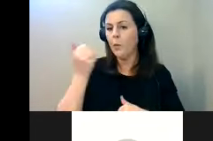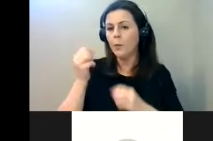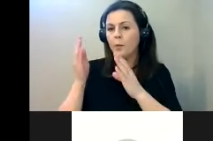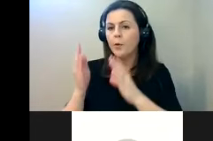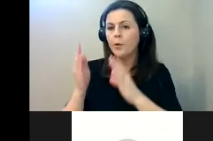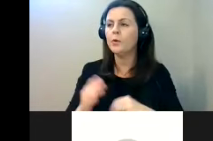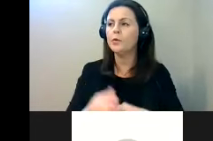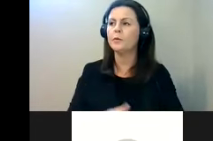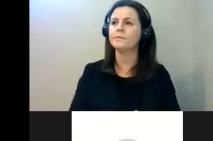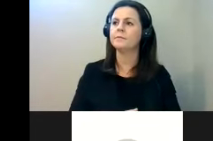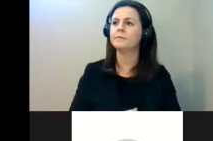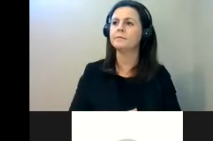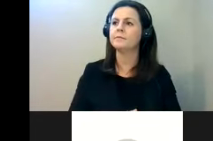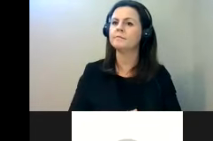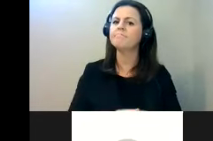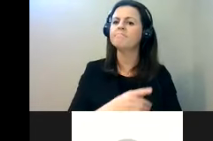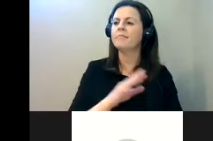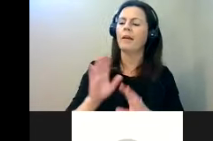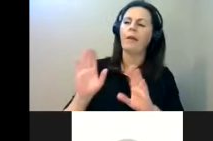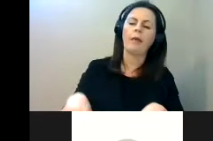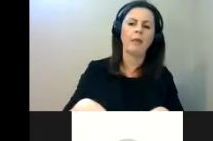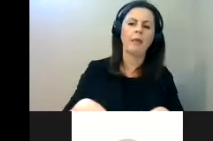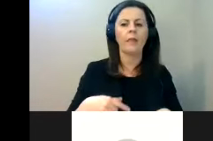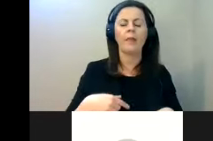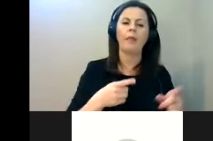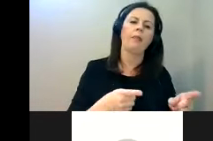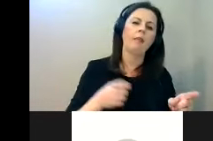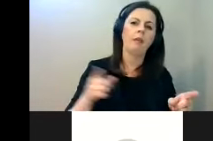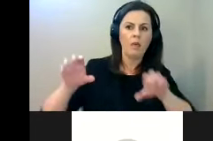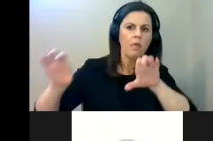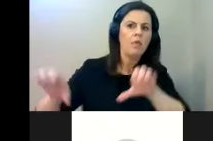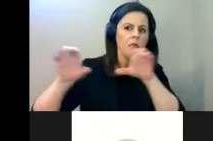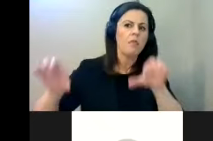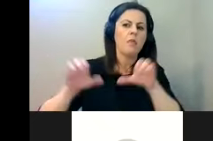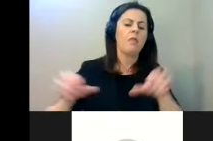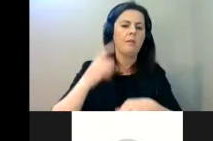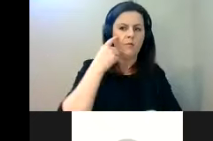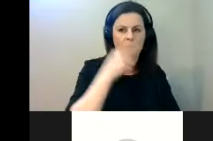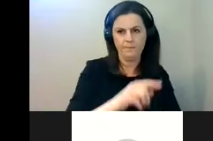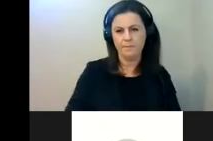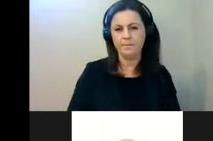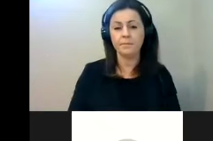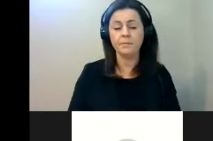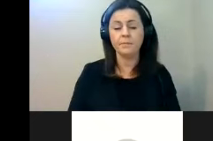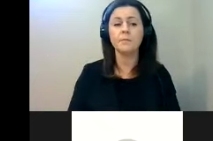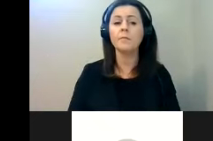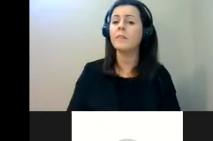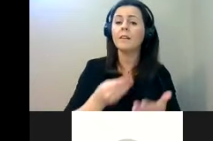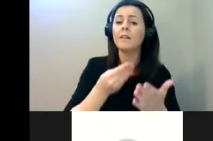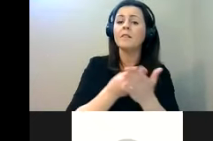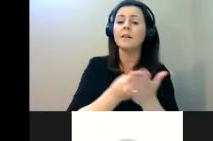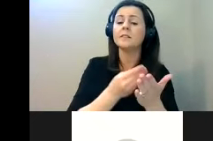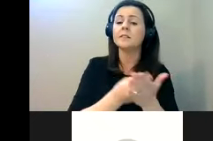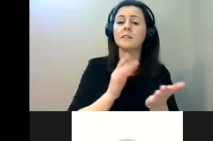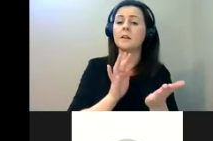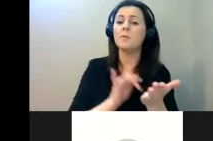failure to pull their weight is a big one. So often financial abuse is perpetrated at the